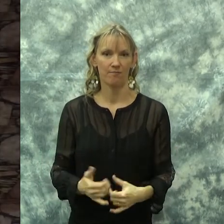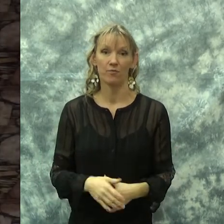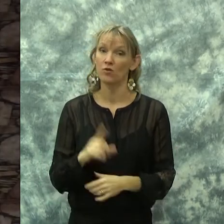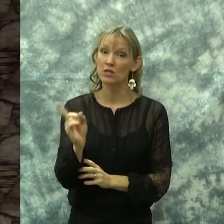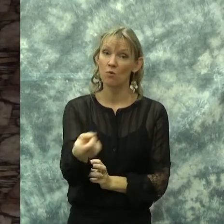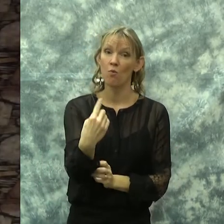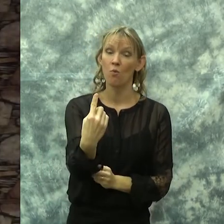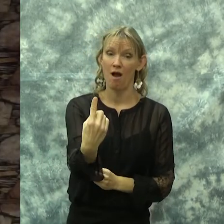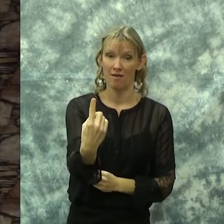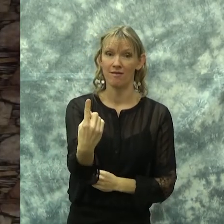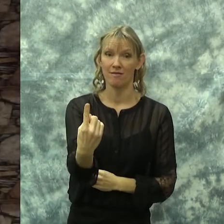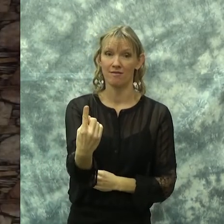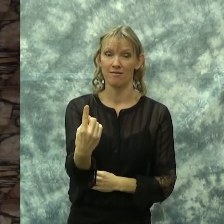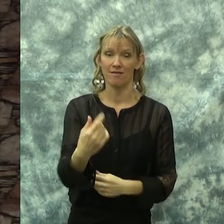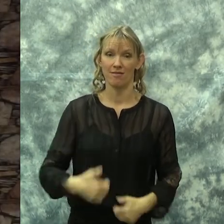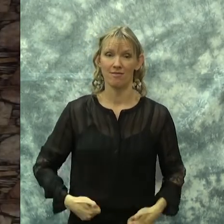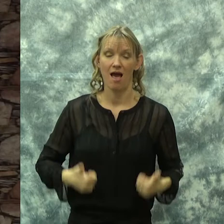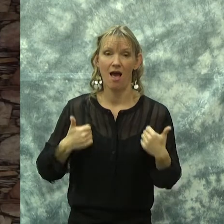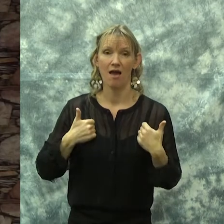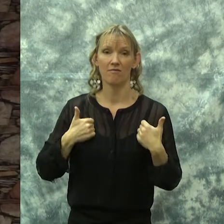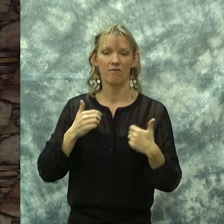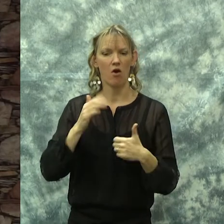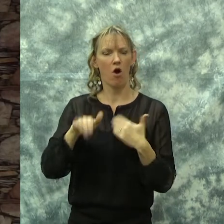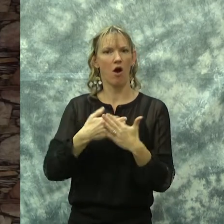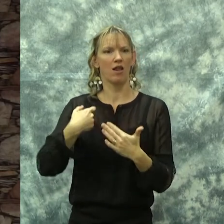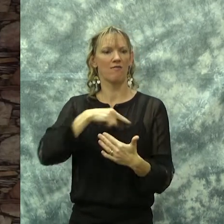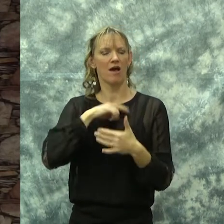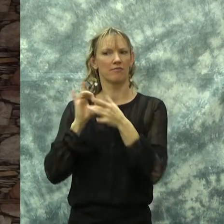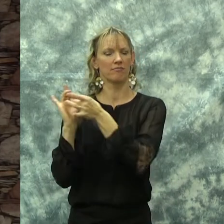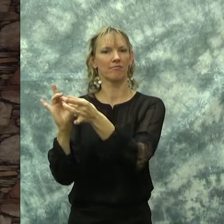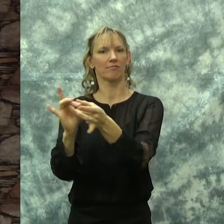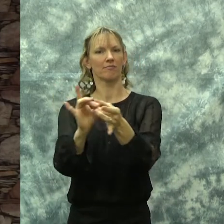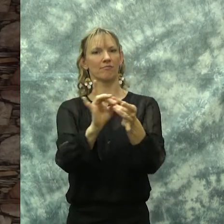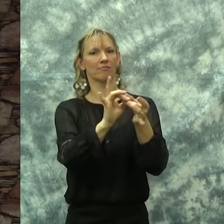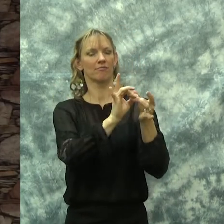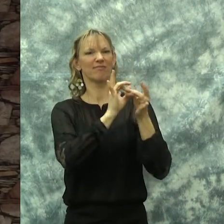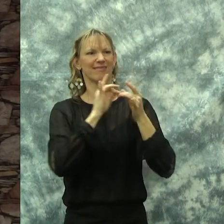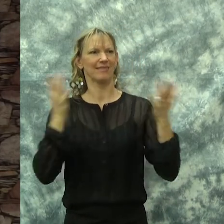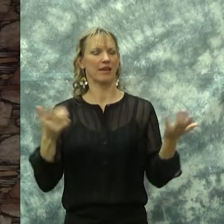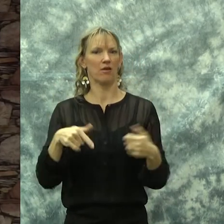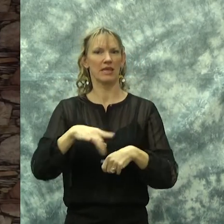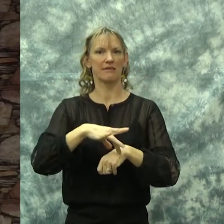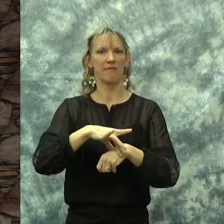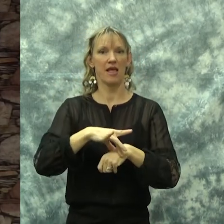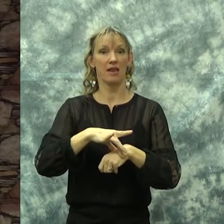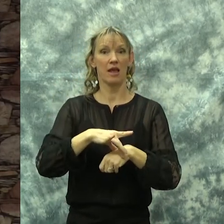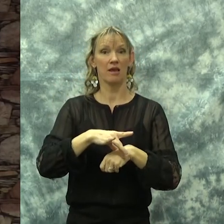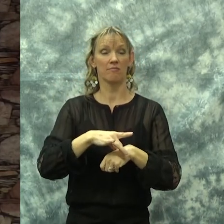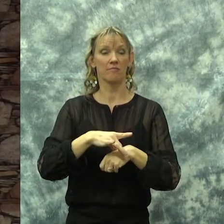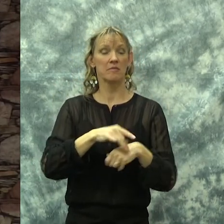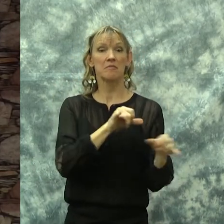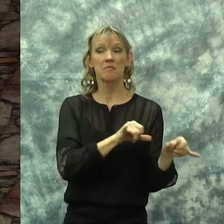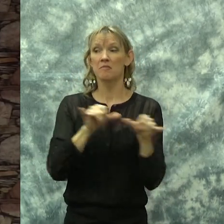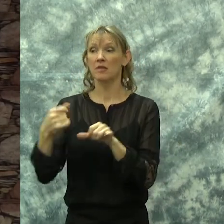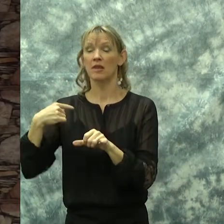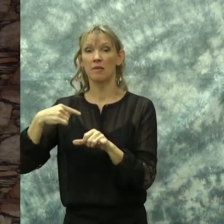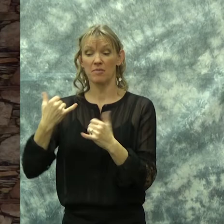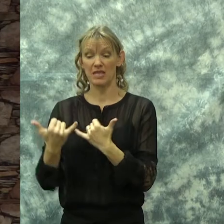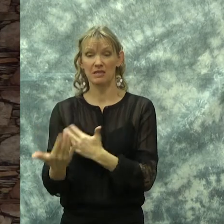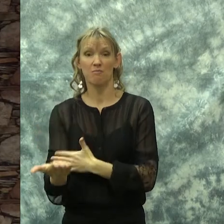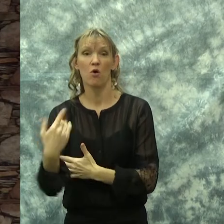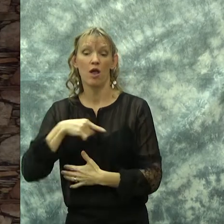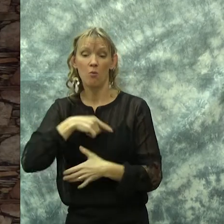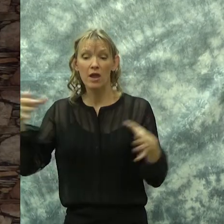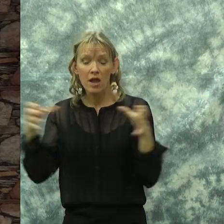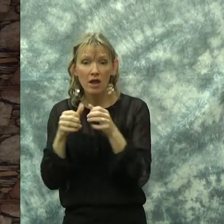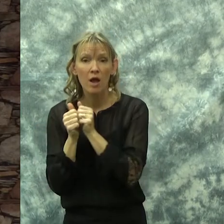There is one life connecting all of us on this planet. And just as we have come together this